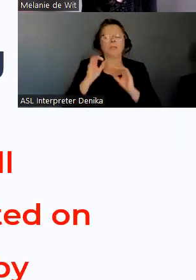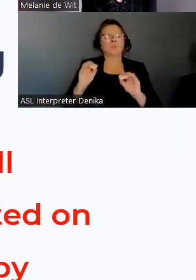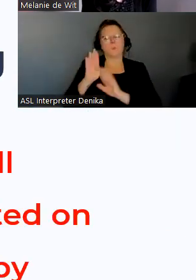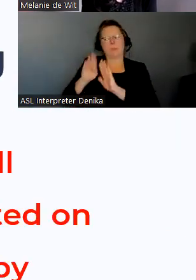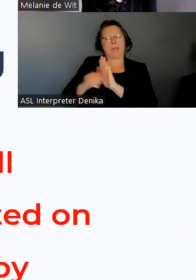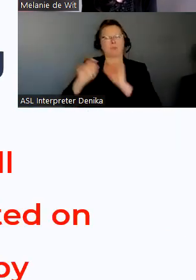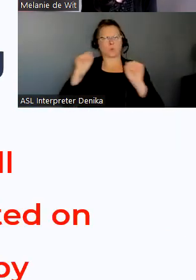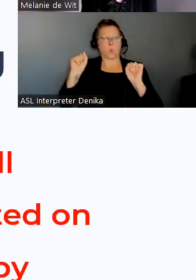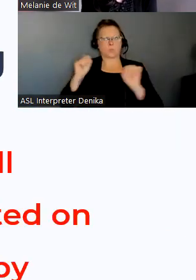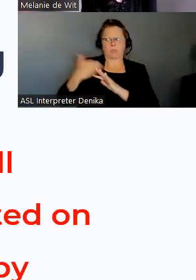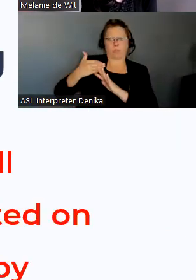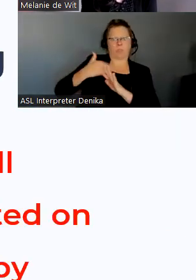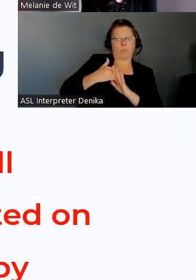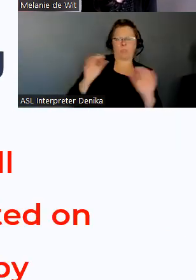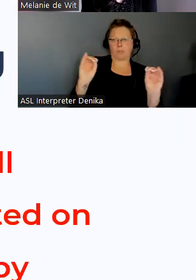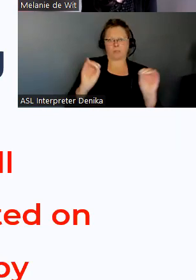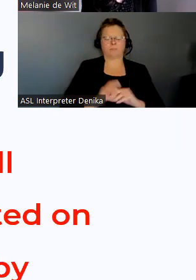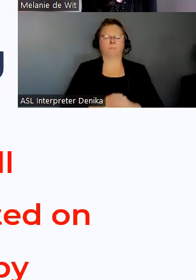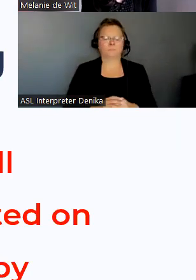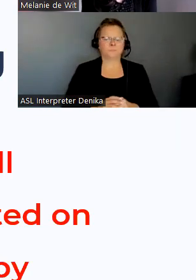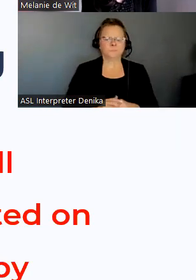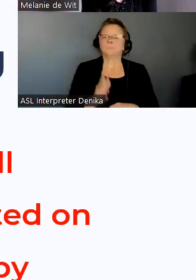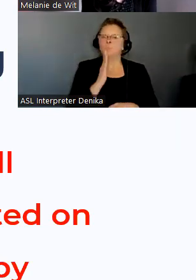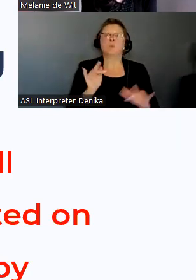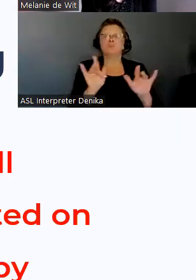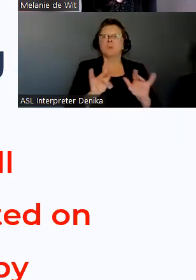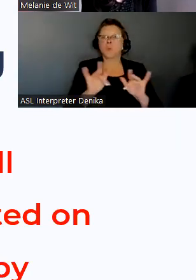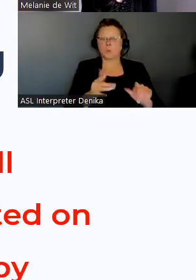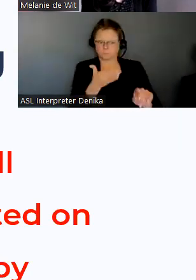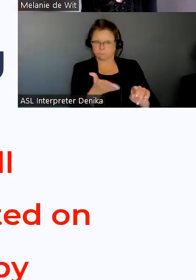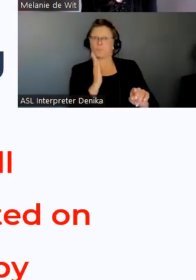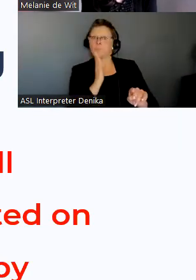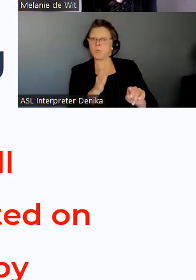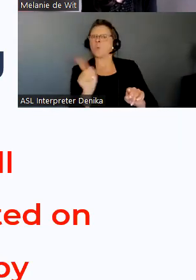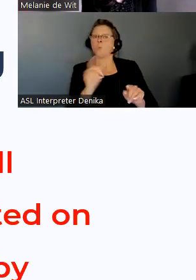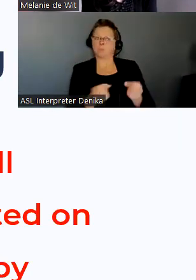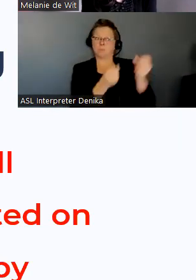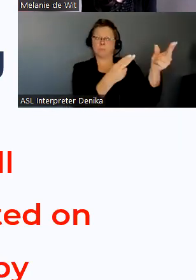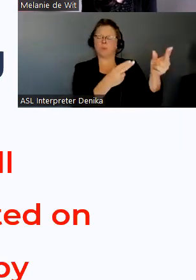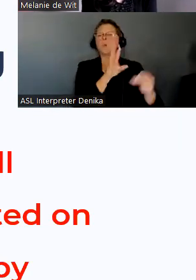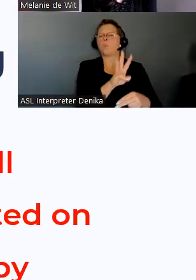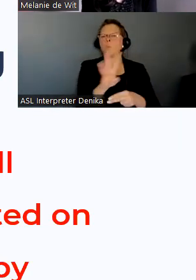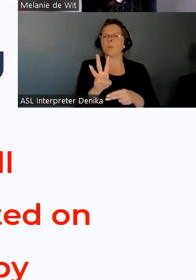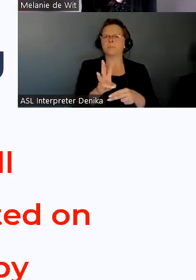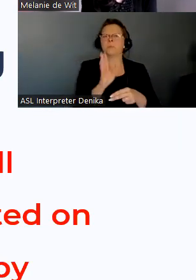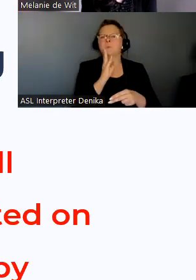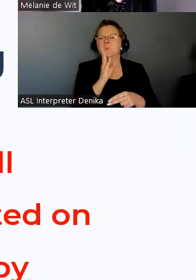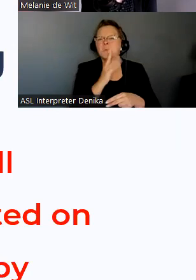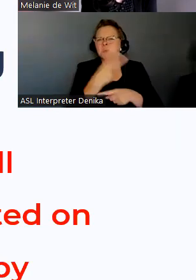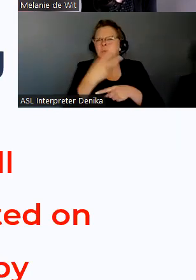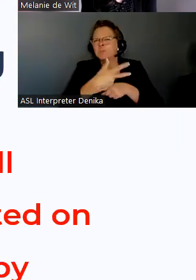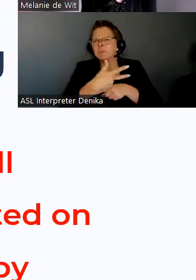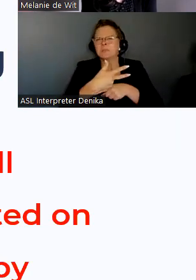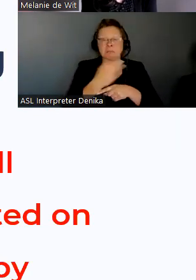We will be recording, as I mentioned, the session. It will be posted on our website in a couple days, a little bit sooner if we're